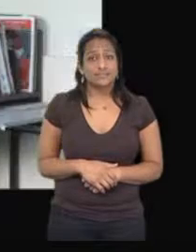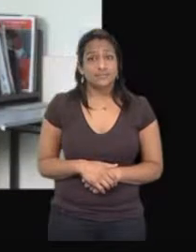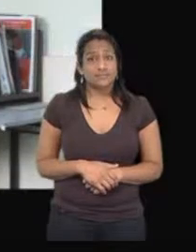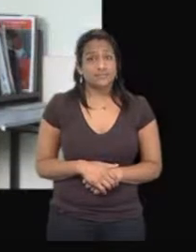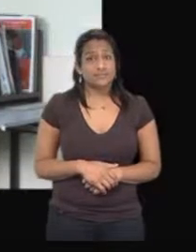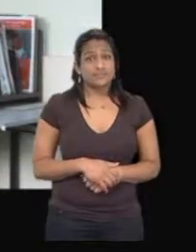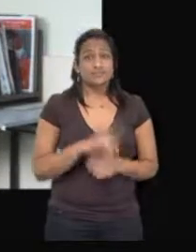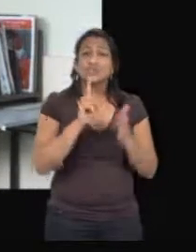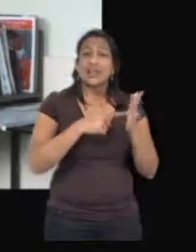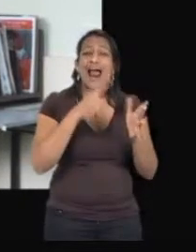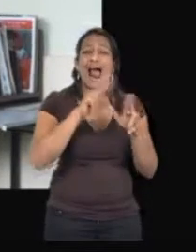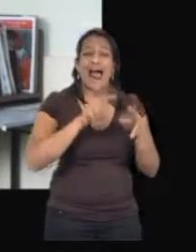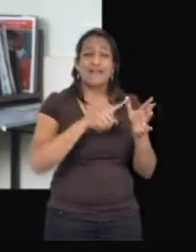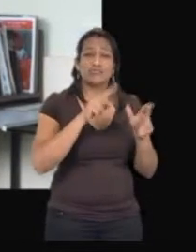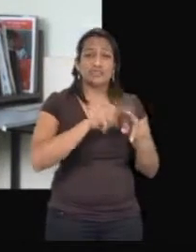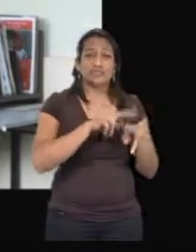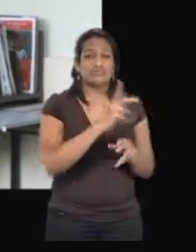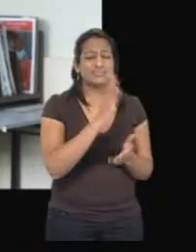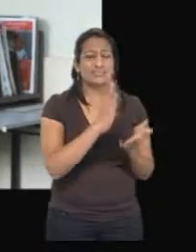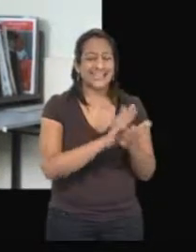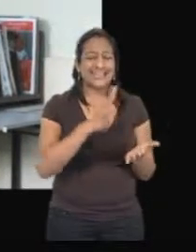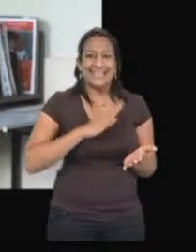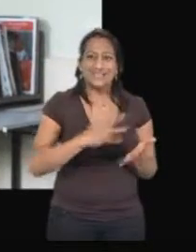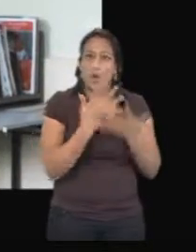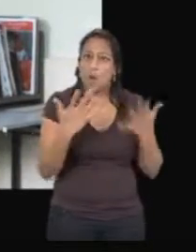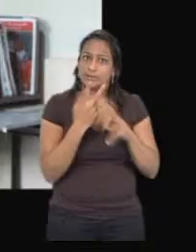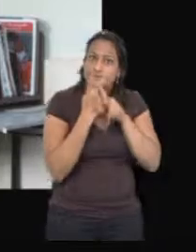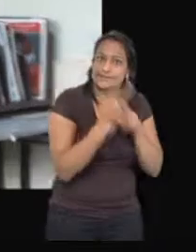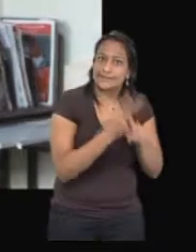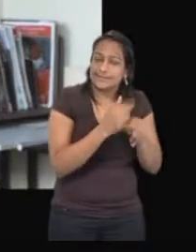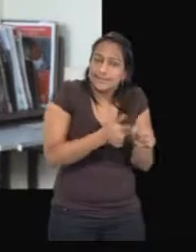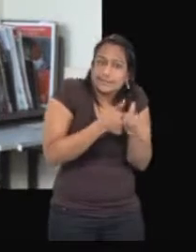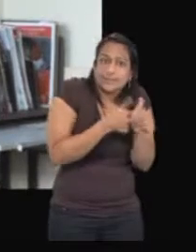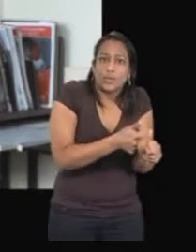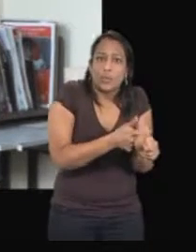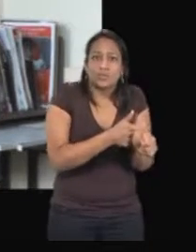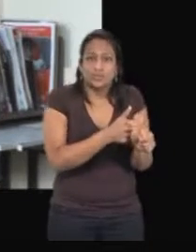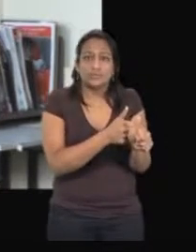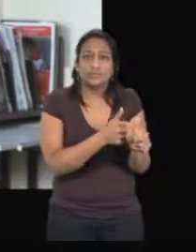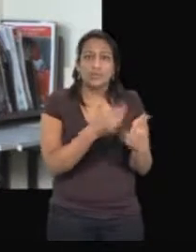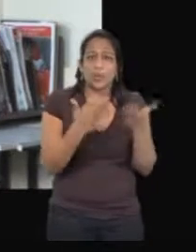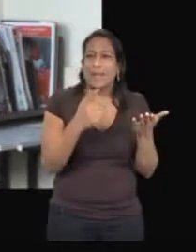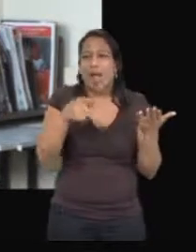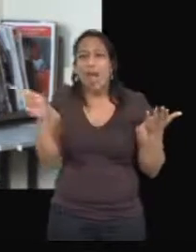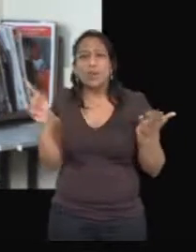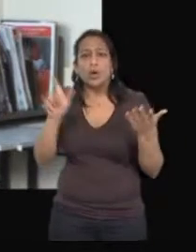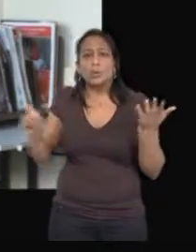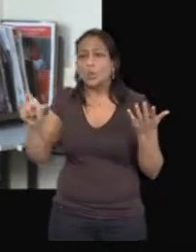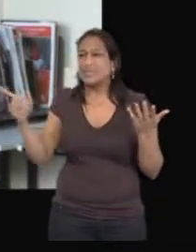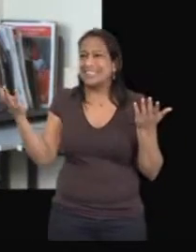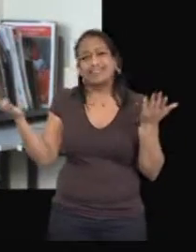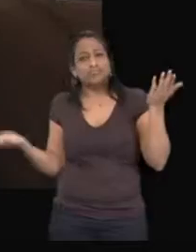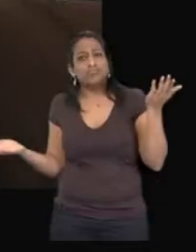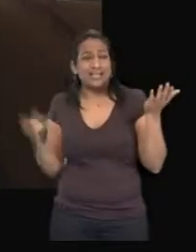Jean and Alfred are people with quite high care needs in the community. So in that respect, they probably need a bit more than the average